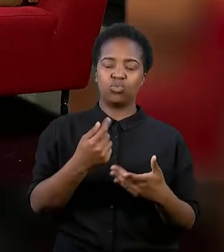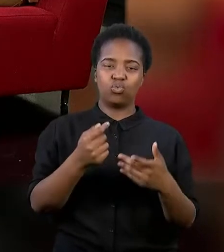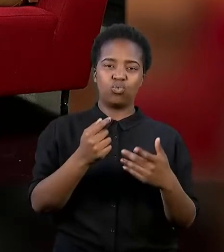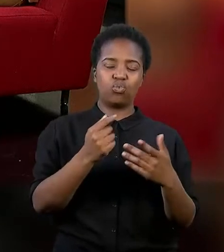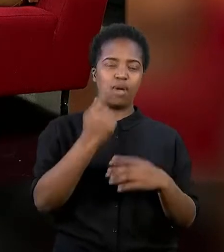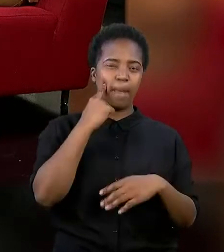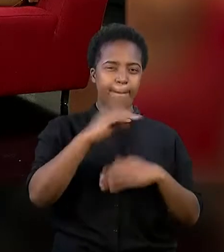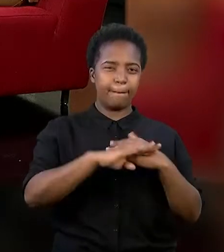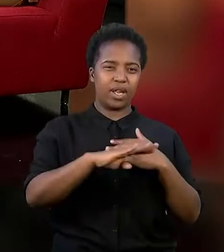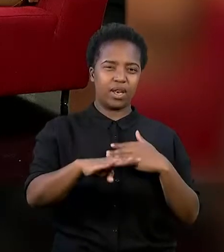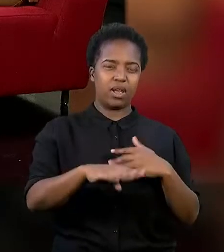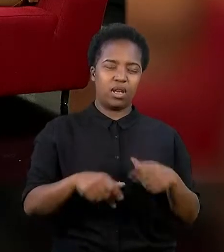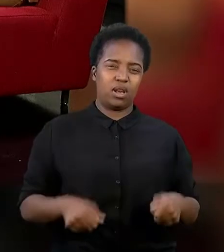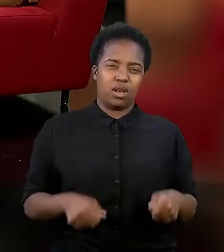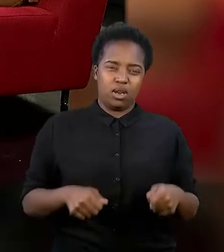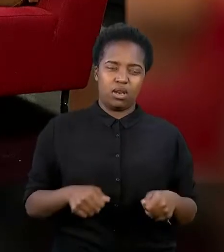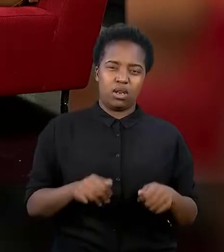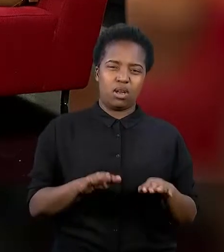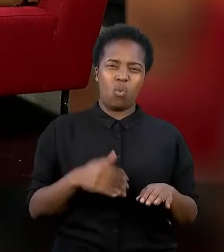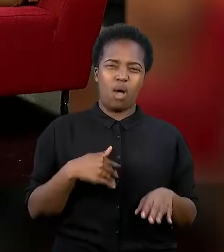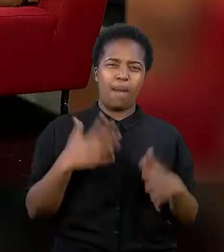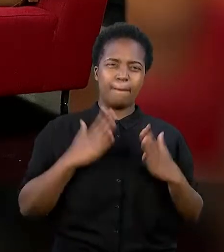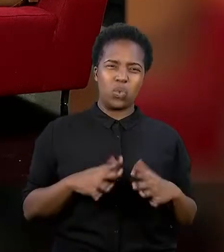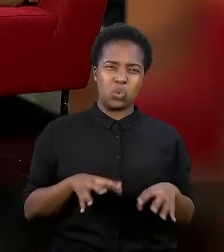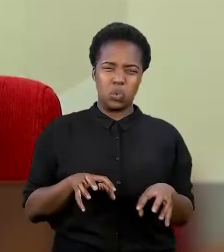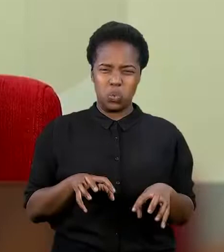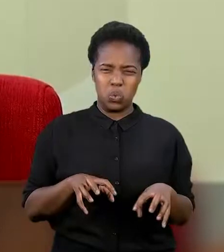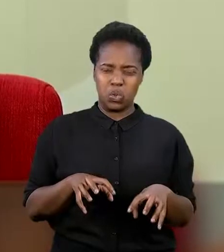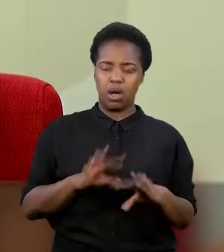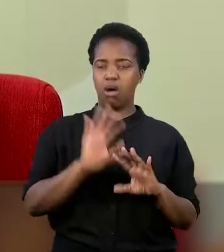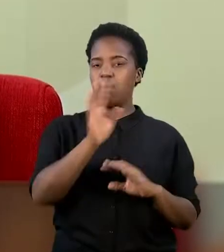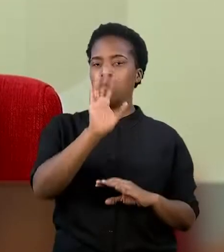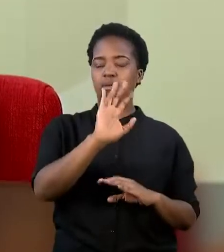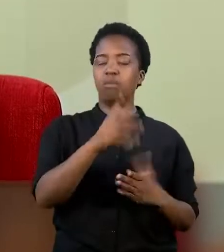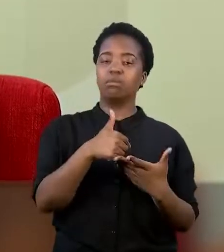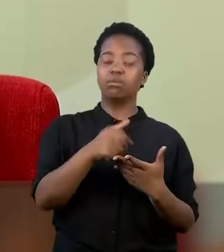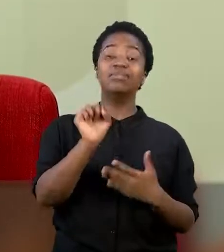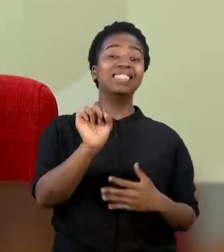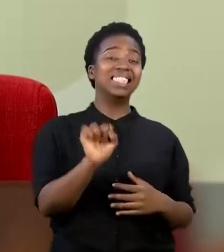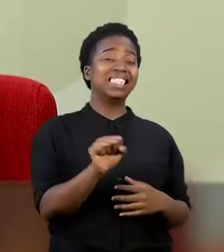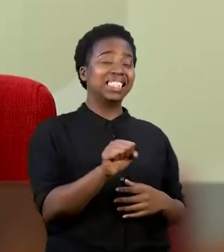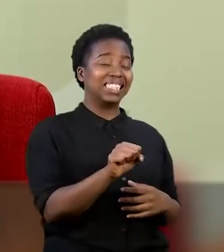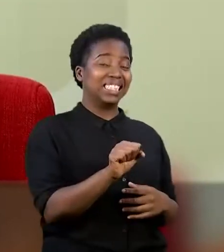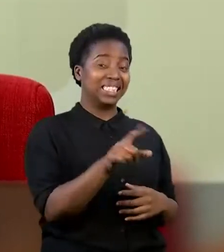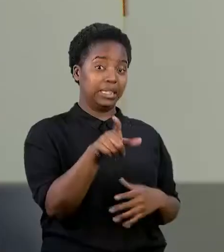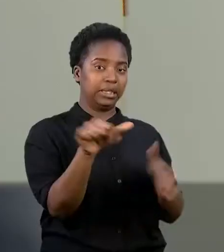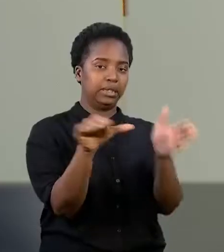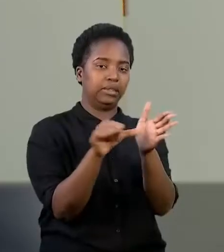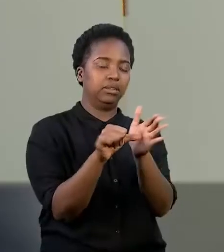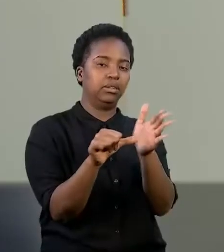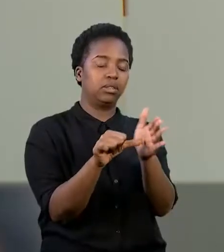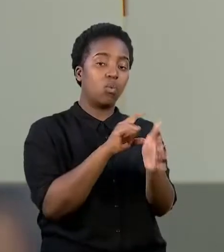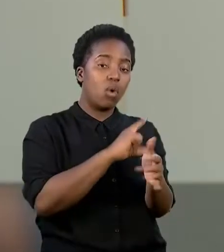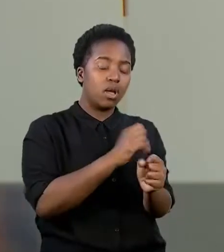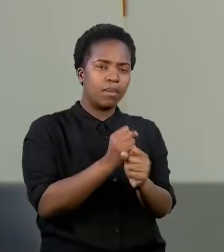the exercise in bed and lifting, so the body mustn't be stiff and all those things. It mustn't be stiff and sore. And, and